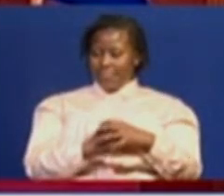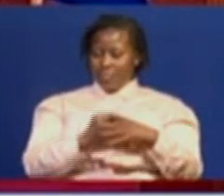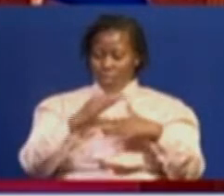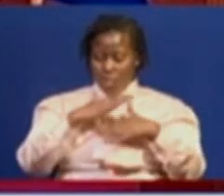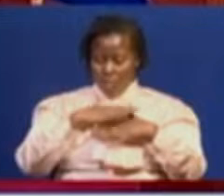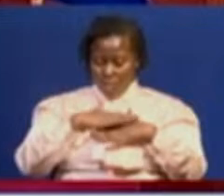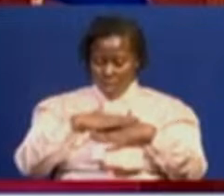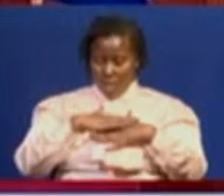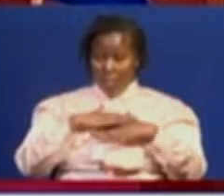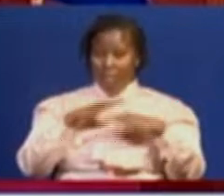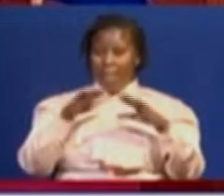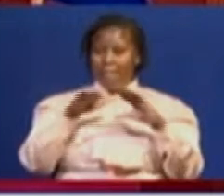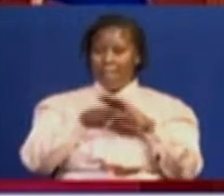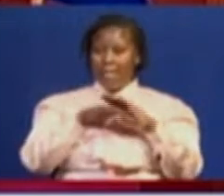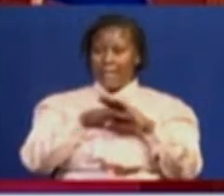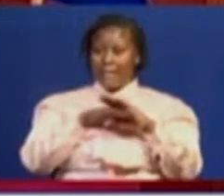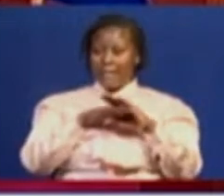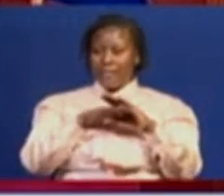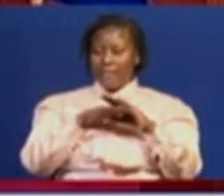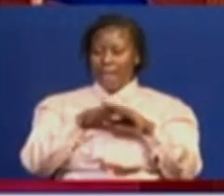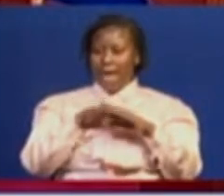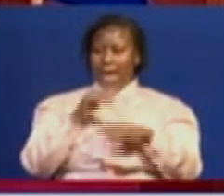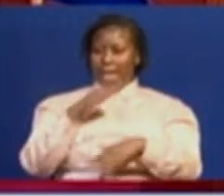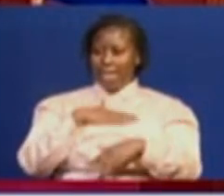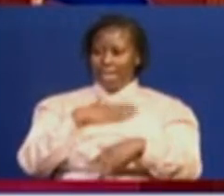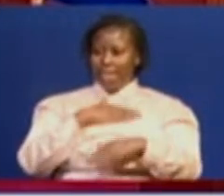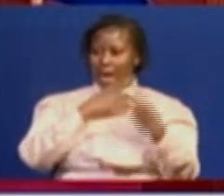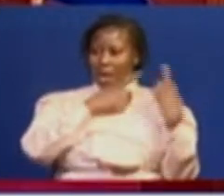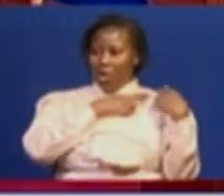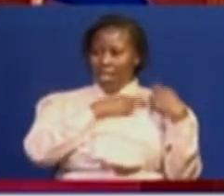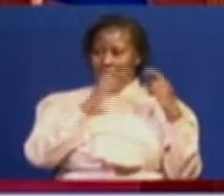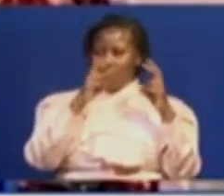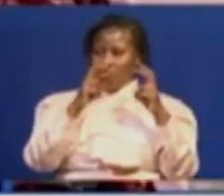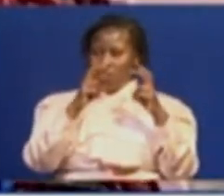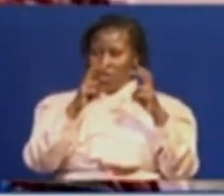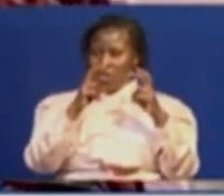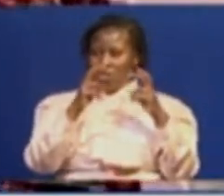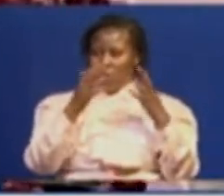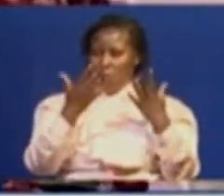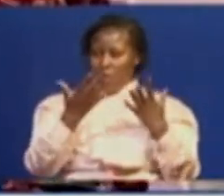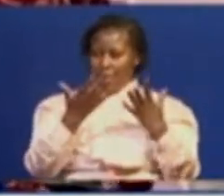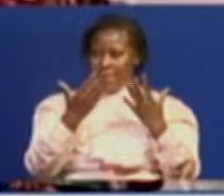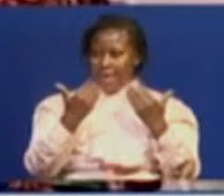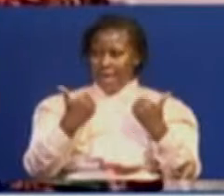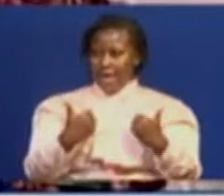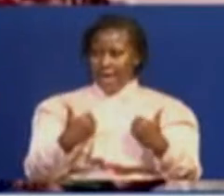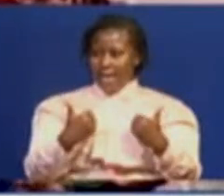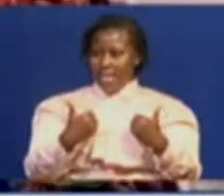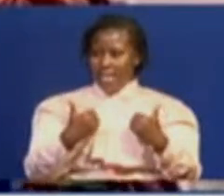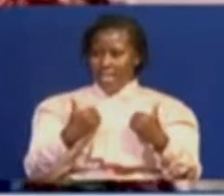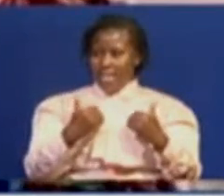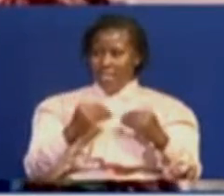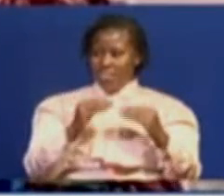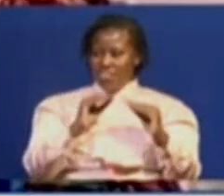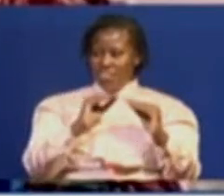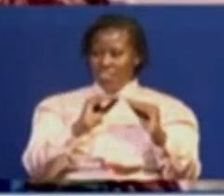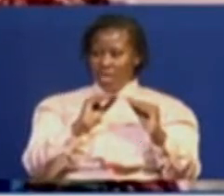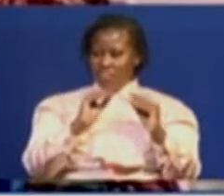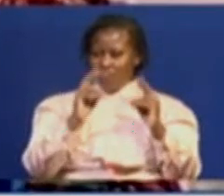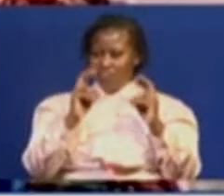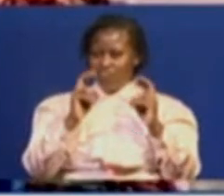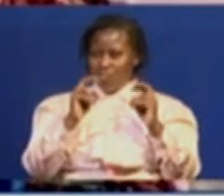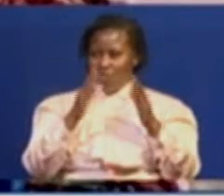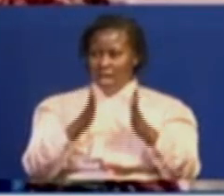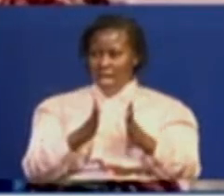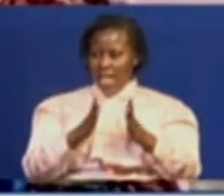Honorable members, my role in this motion is that I am the mover. I moved this